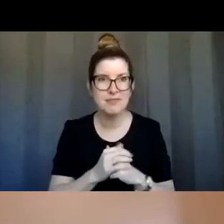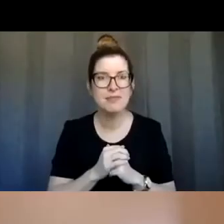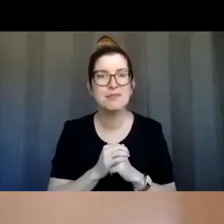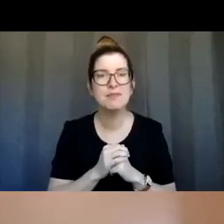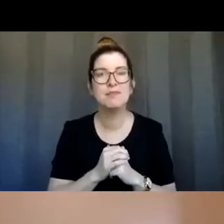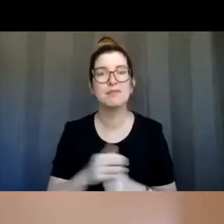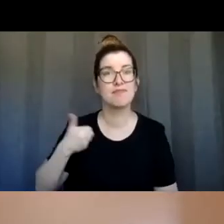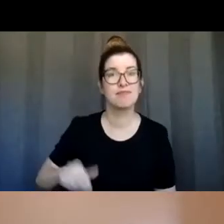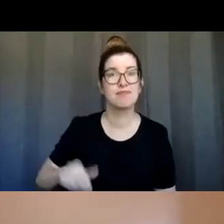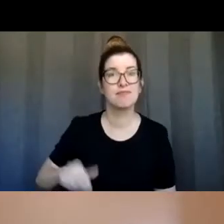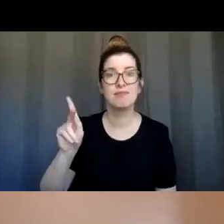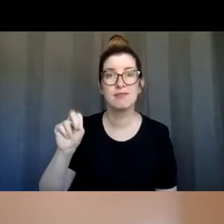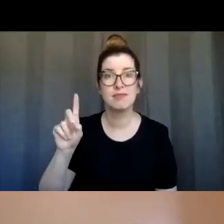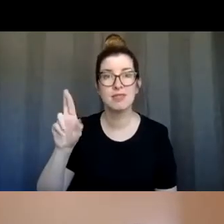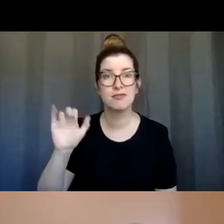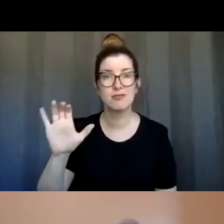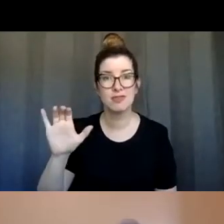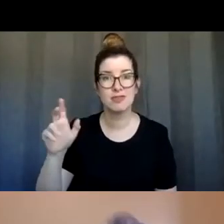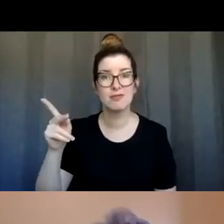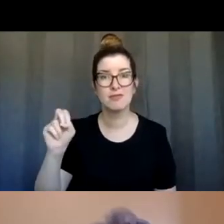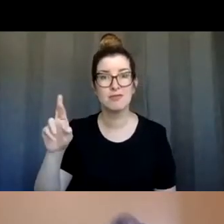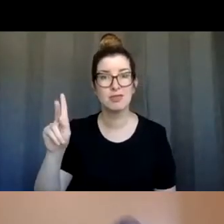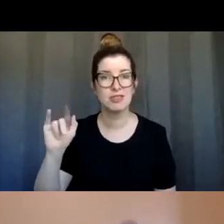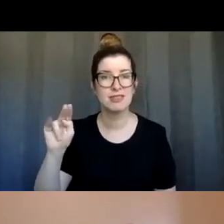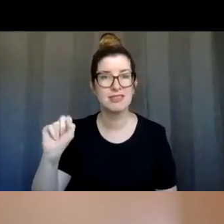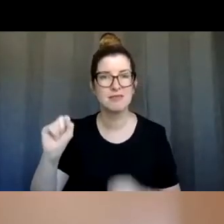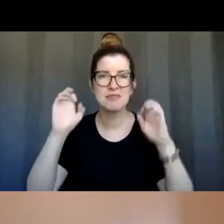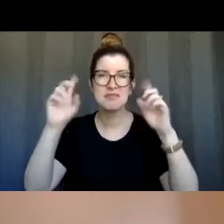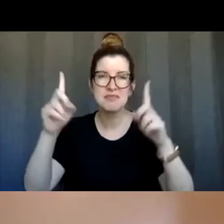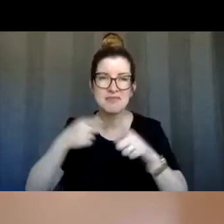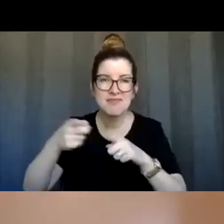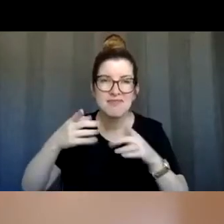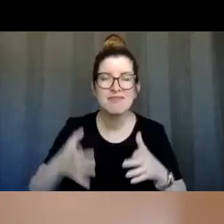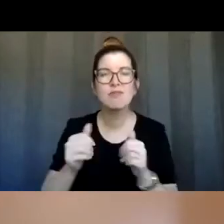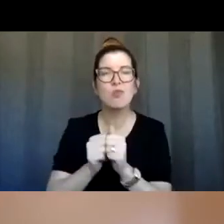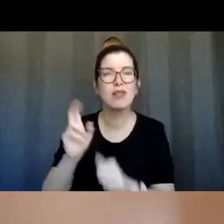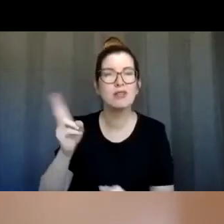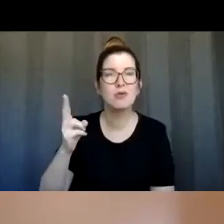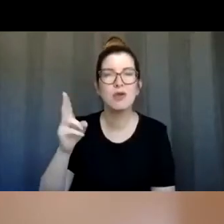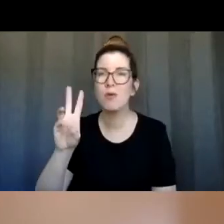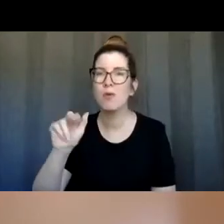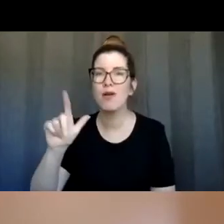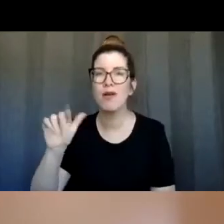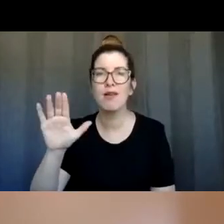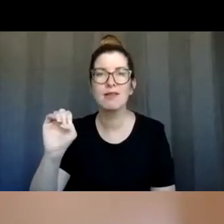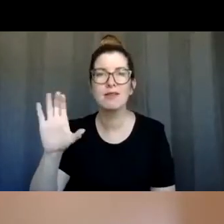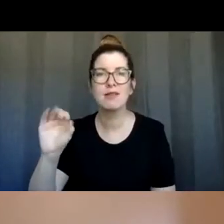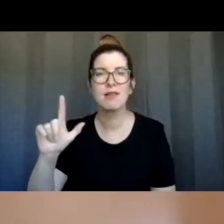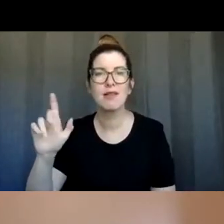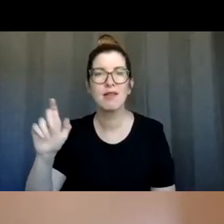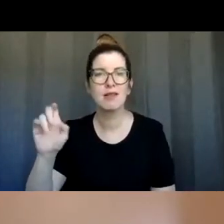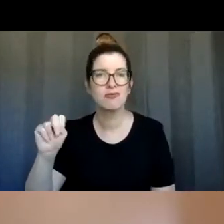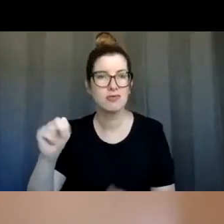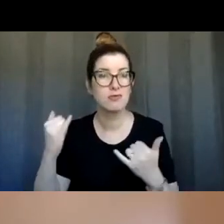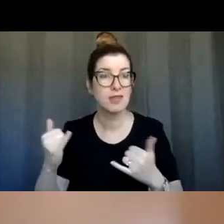My name is Kendrick Perkins. I'm the education specialist at the Historic New Orleans Collection, and I'm joined today with Jenny Schwarzberger,